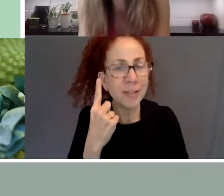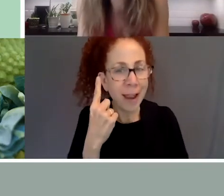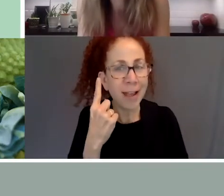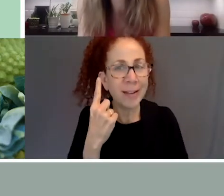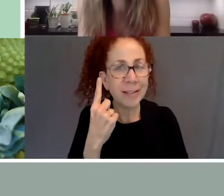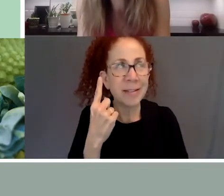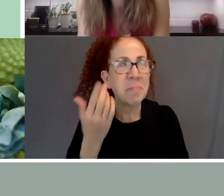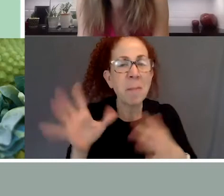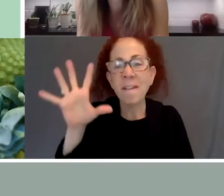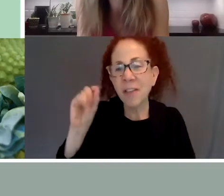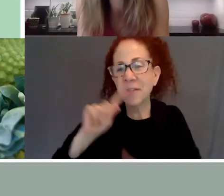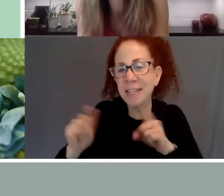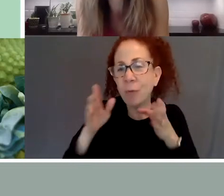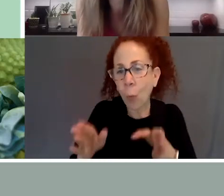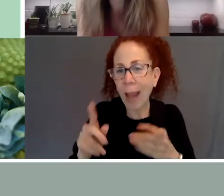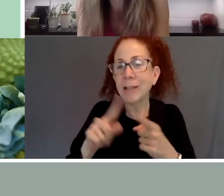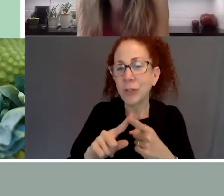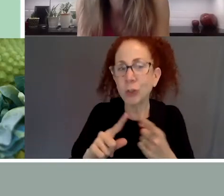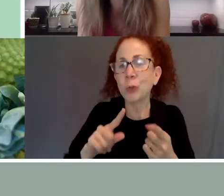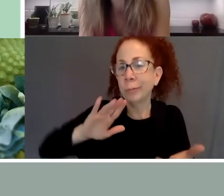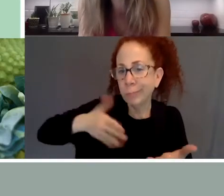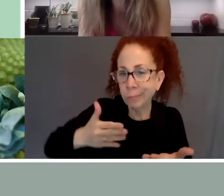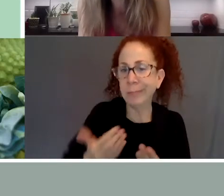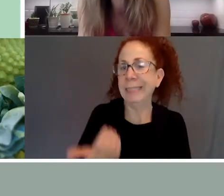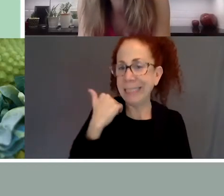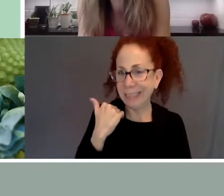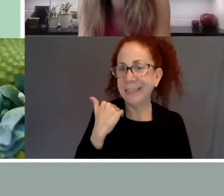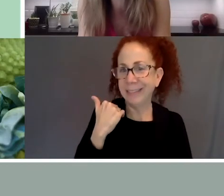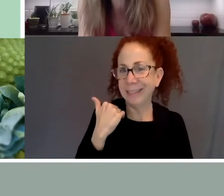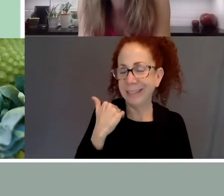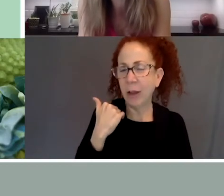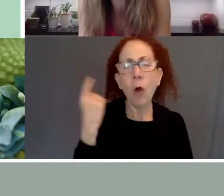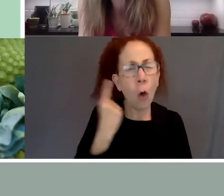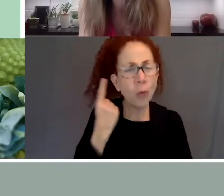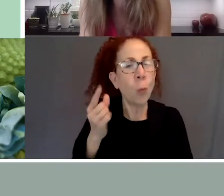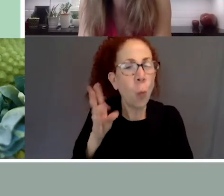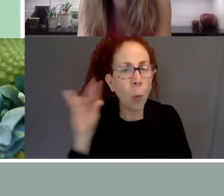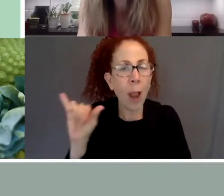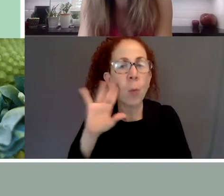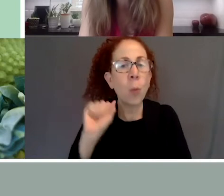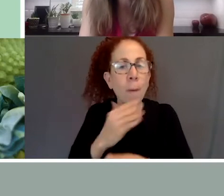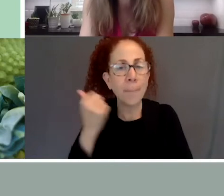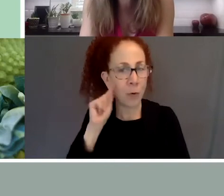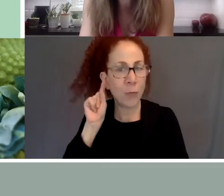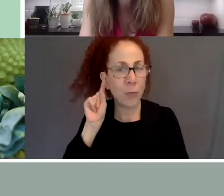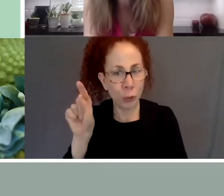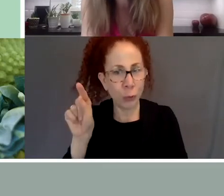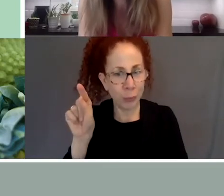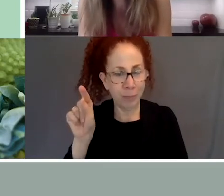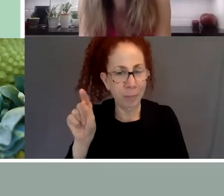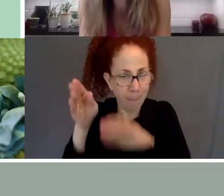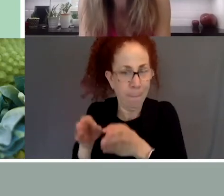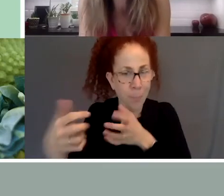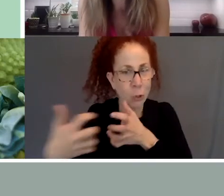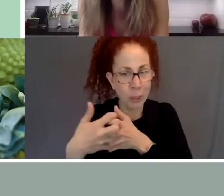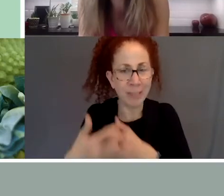probably 50 ways you could consume those vegetables. And there's always a way that's going to work for you personally.